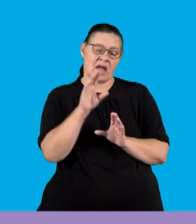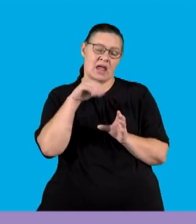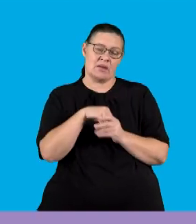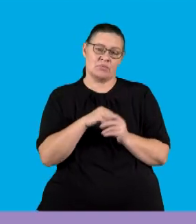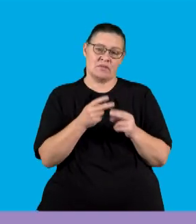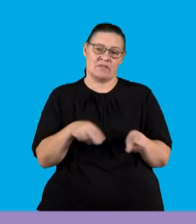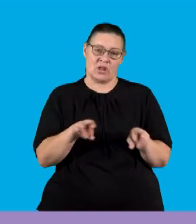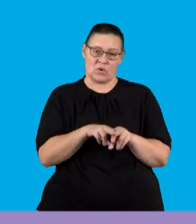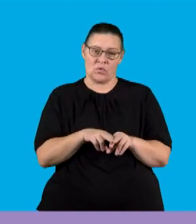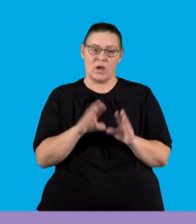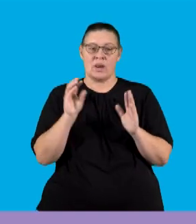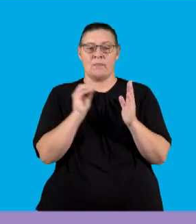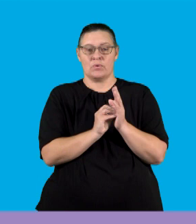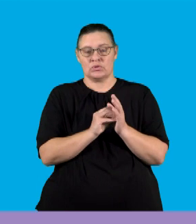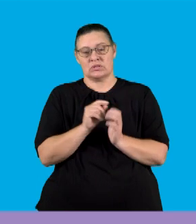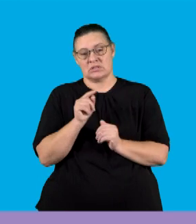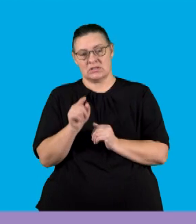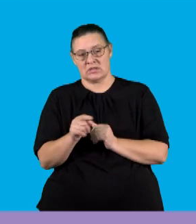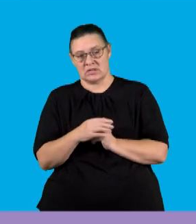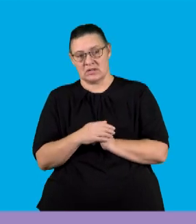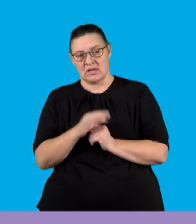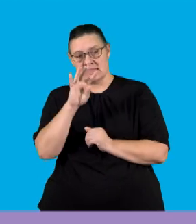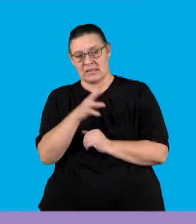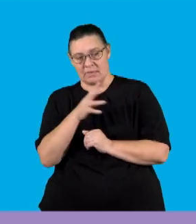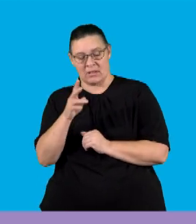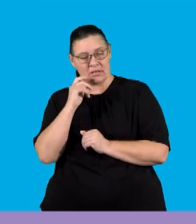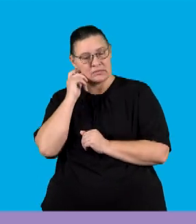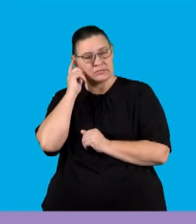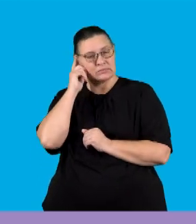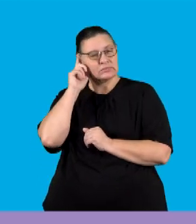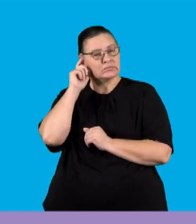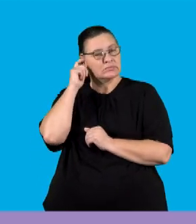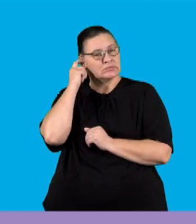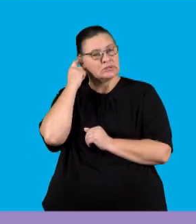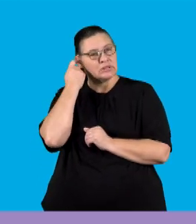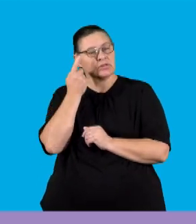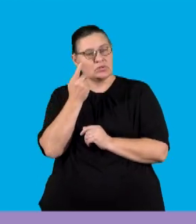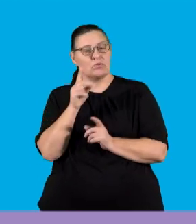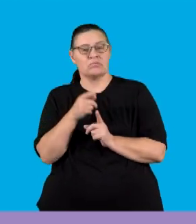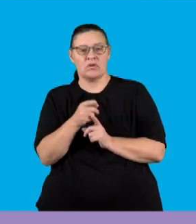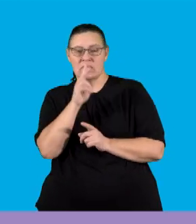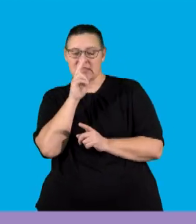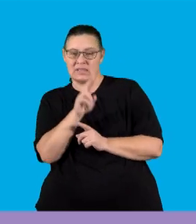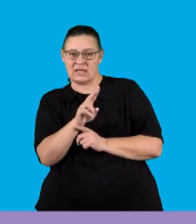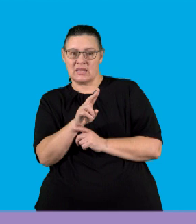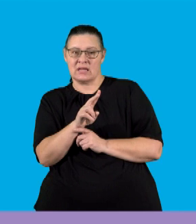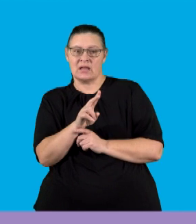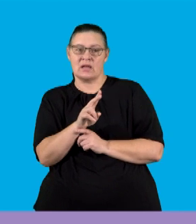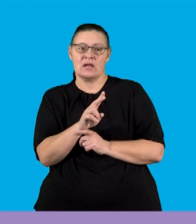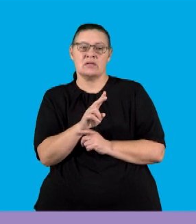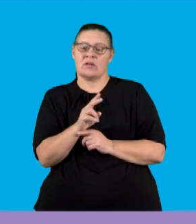input values and insert them into the table. So looking at this flow diagram there, of course we can see that this is